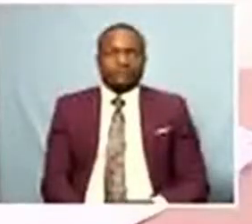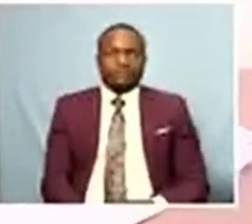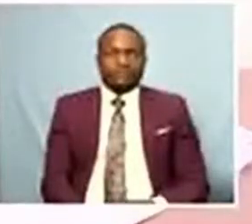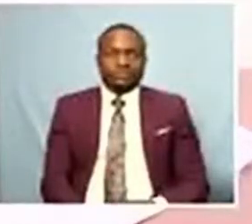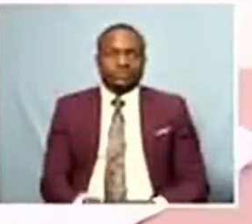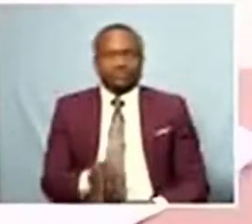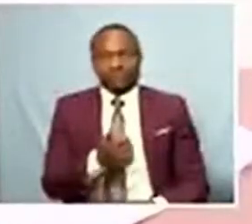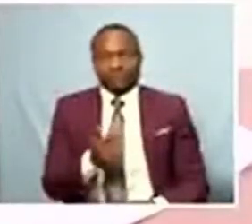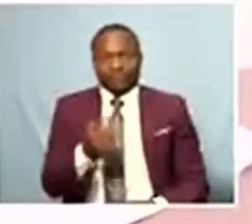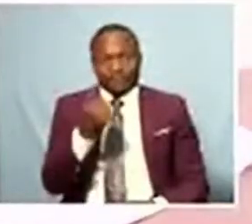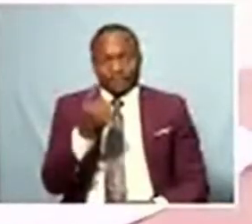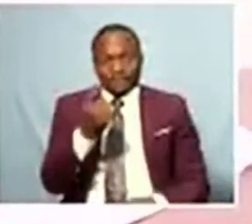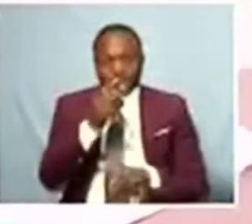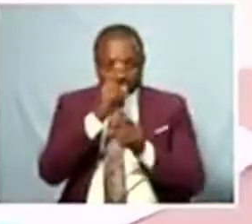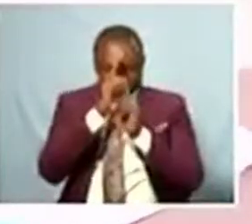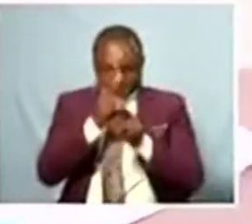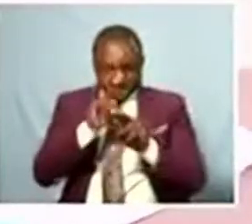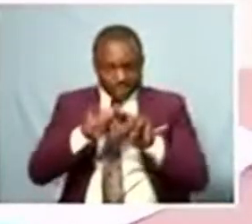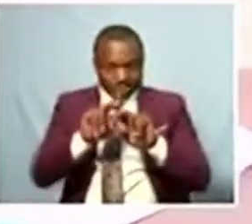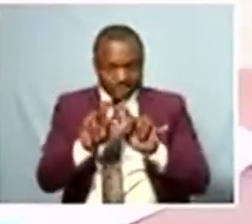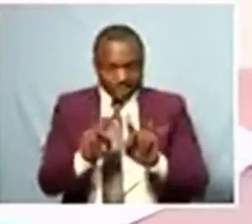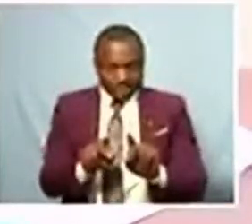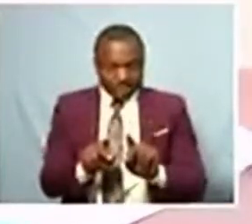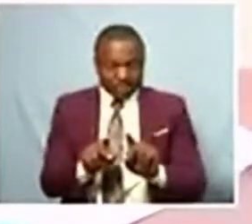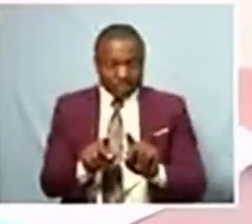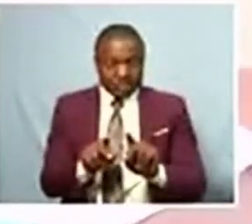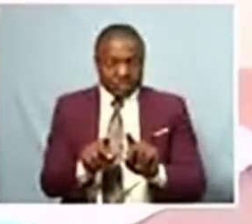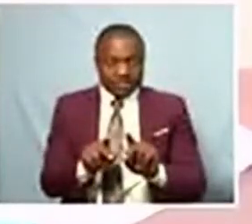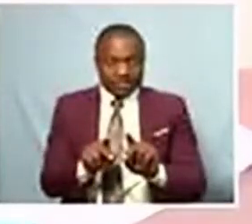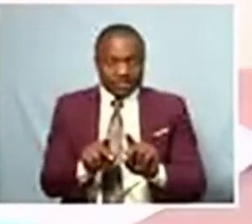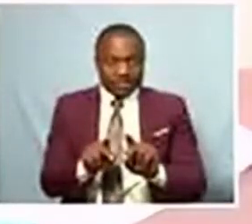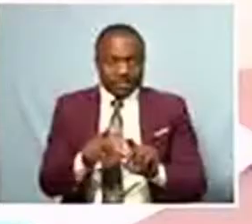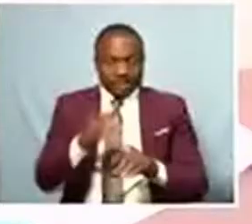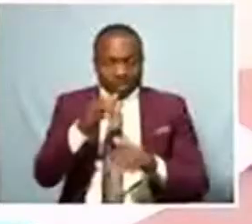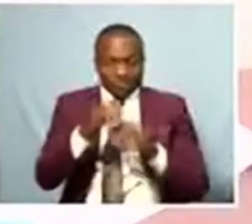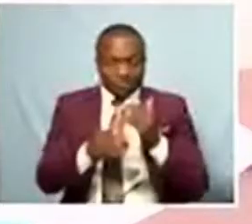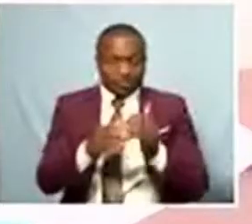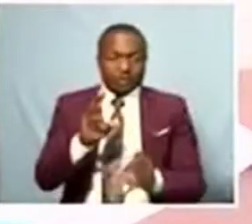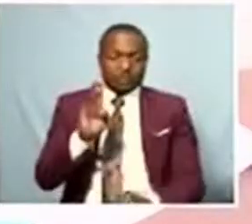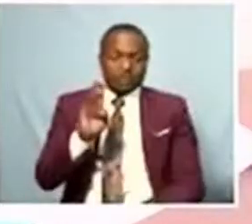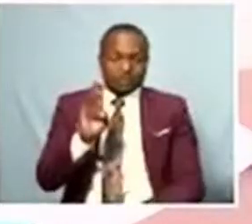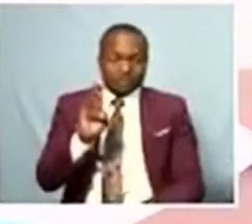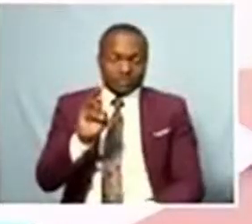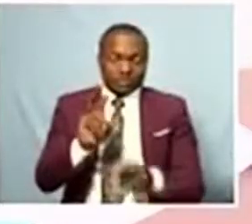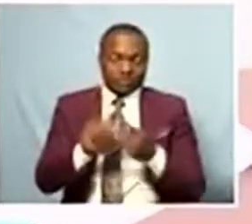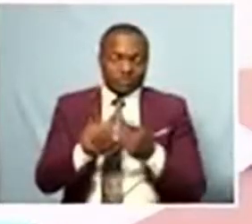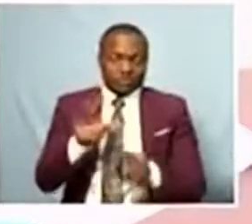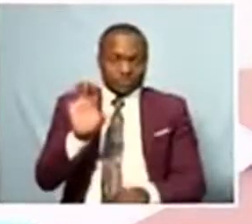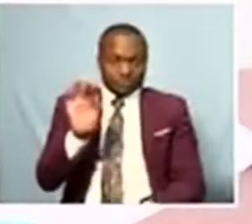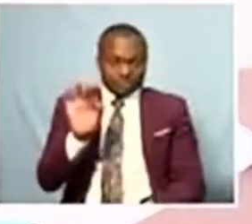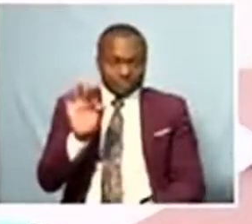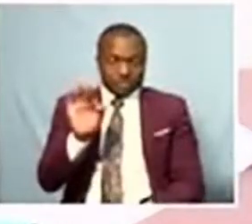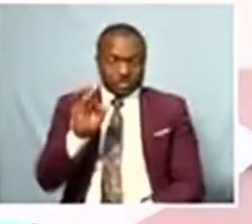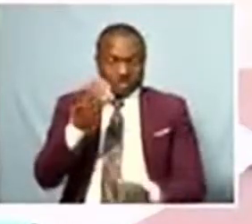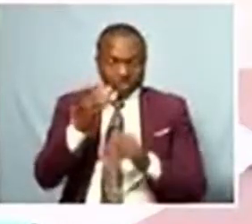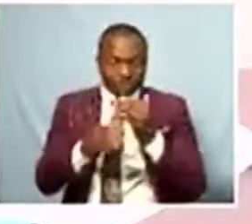The other one, Honorable Chairperson, is the wording of clauses 16 to 19